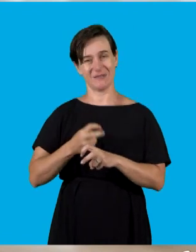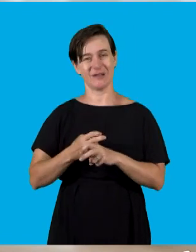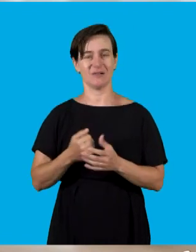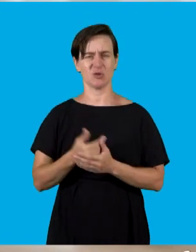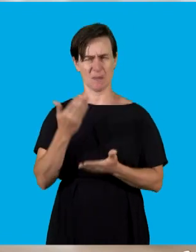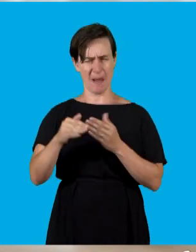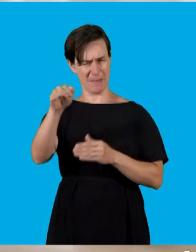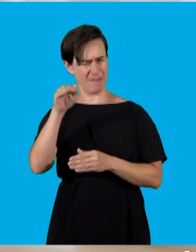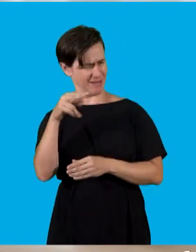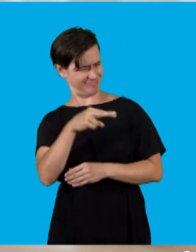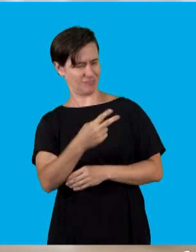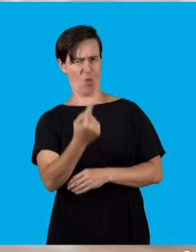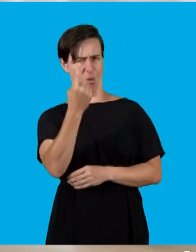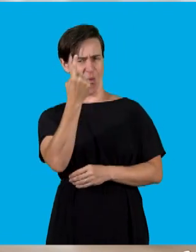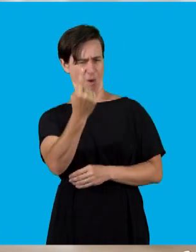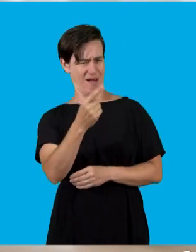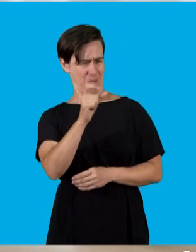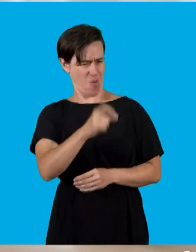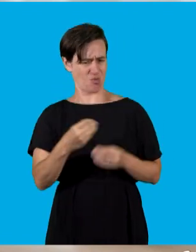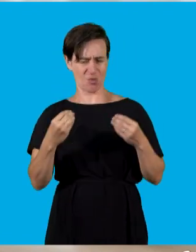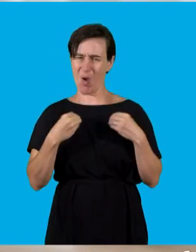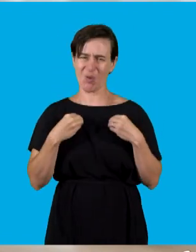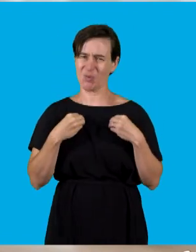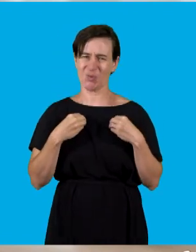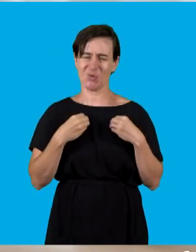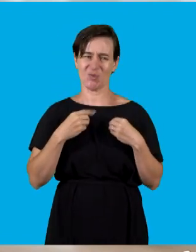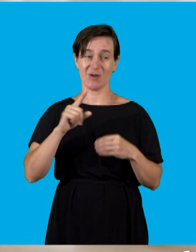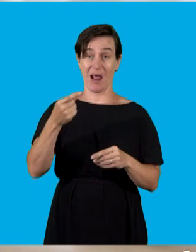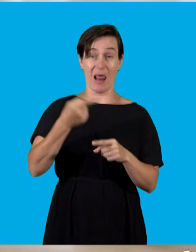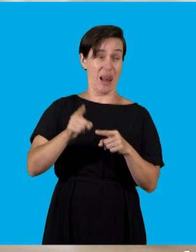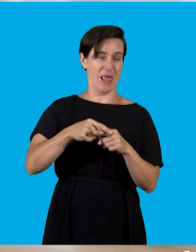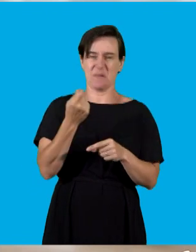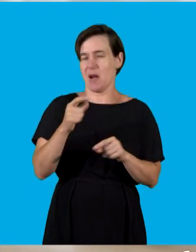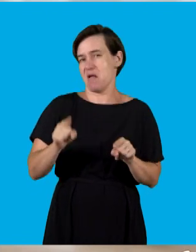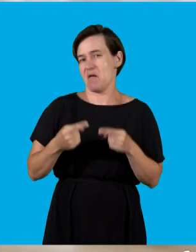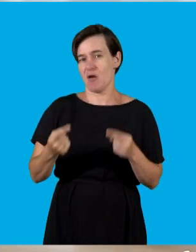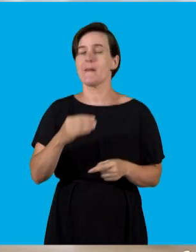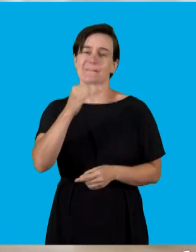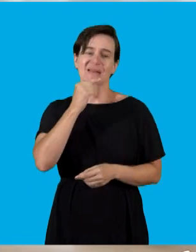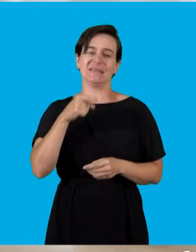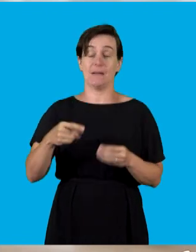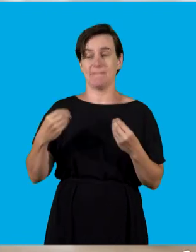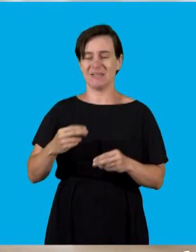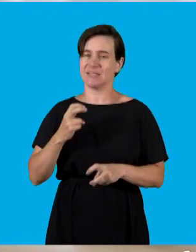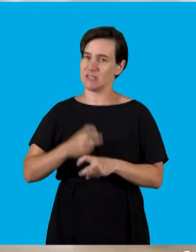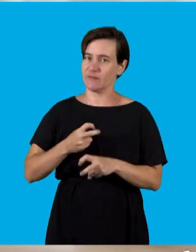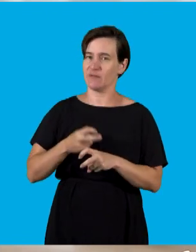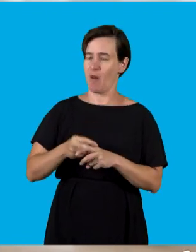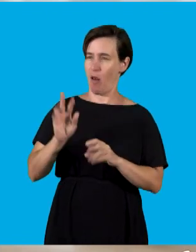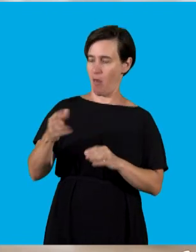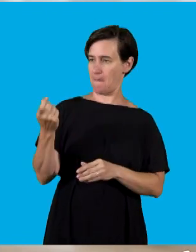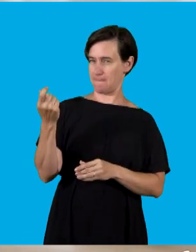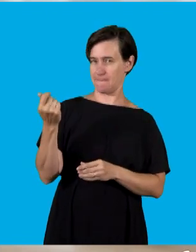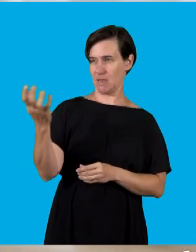would reject the application of a loan of an owner, then it simply means that that business cannot have a